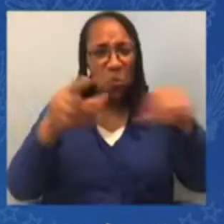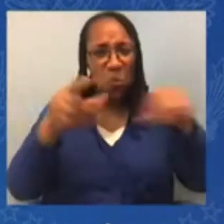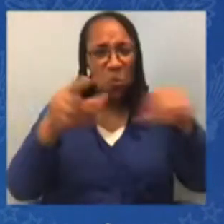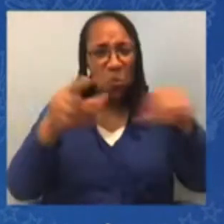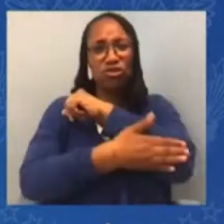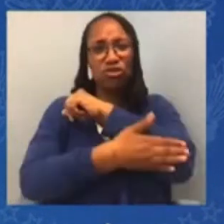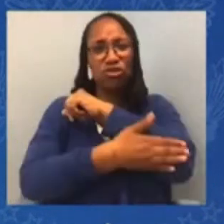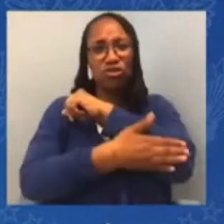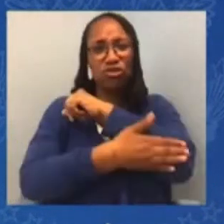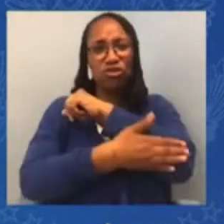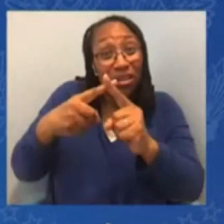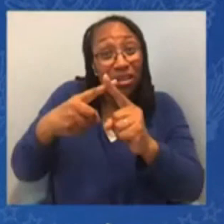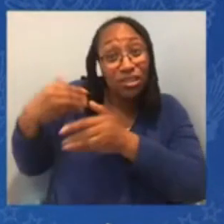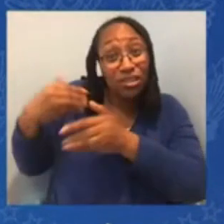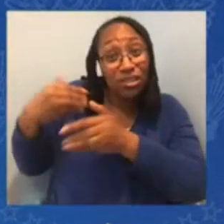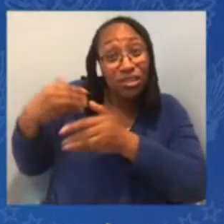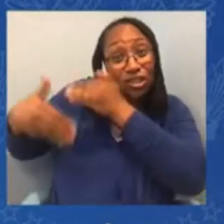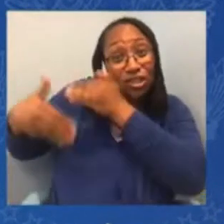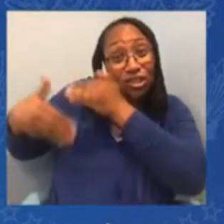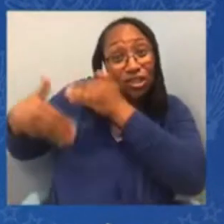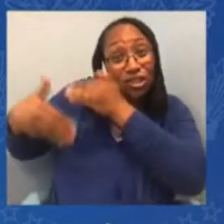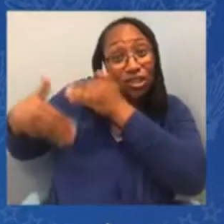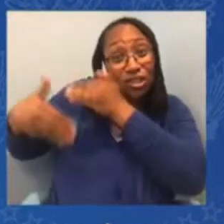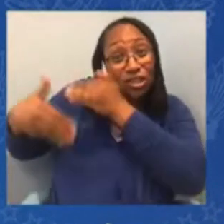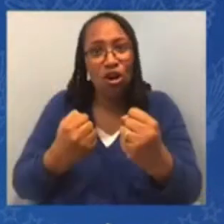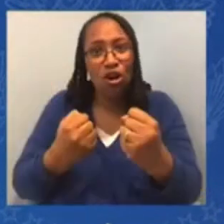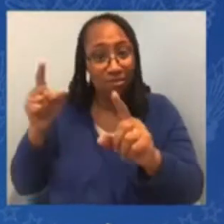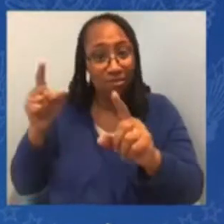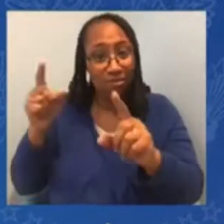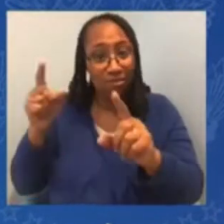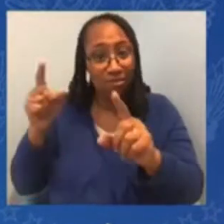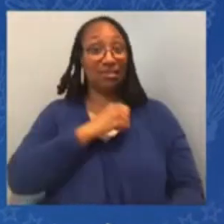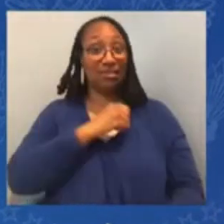and for organizing this summit. You know,